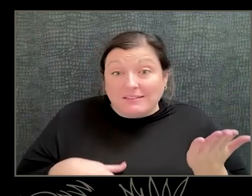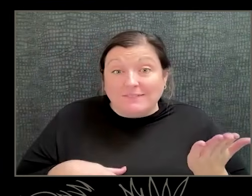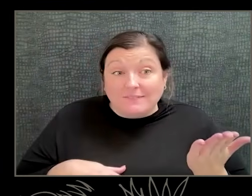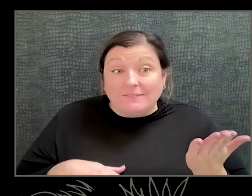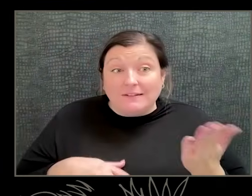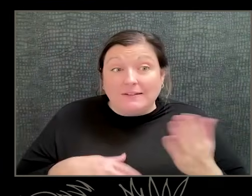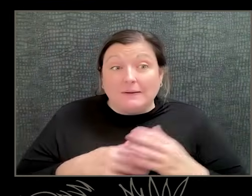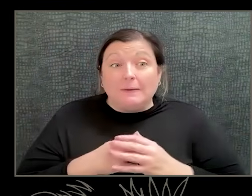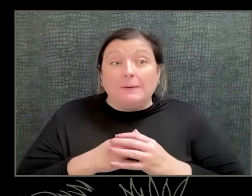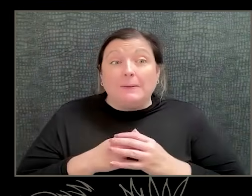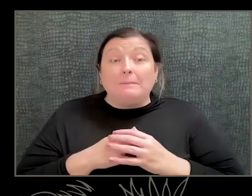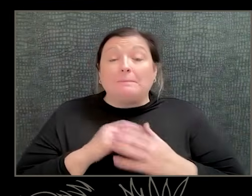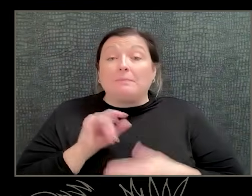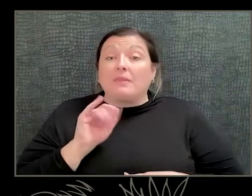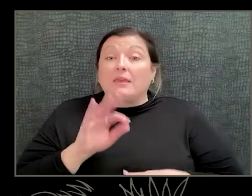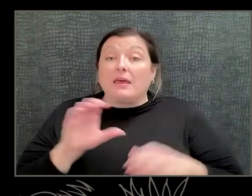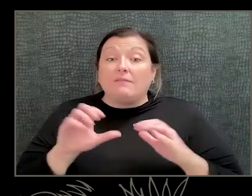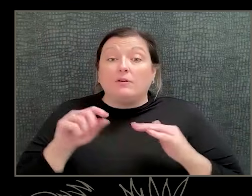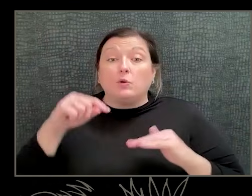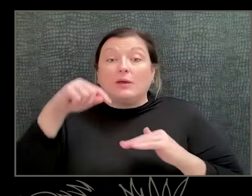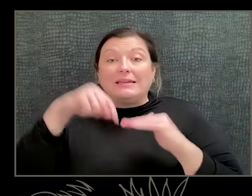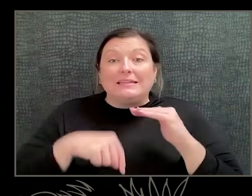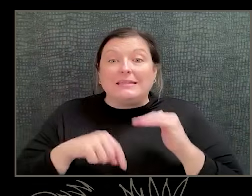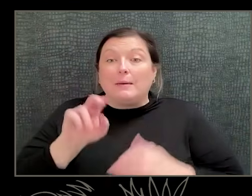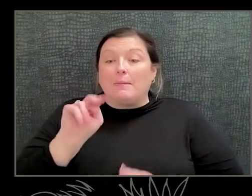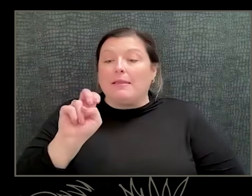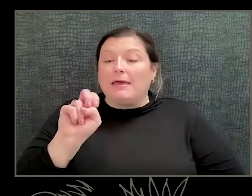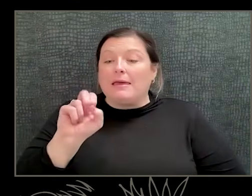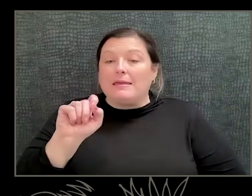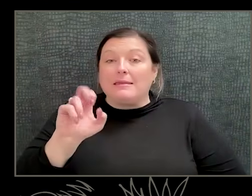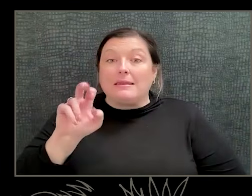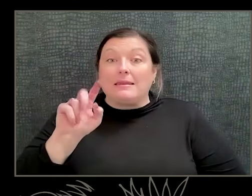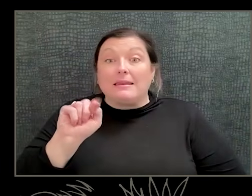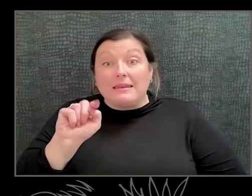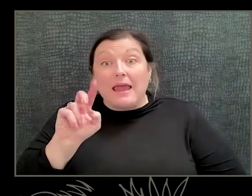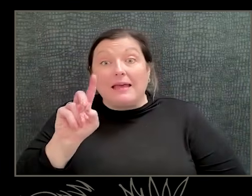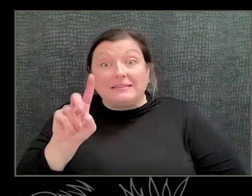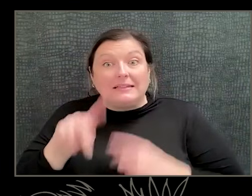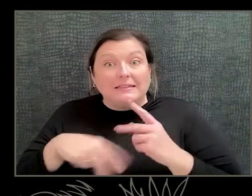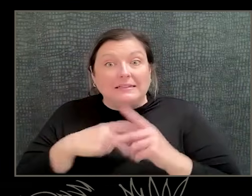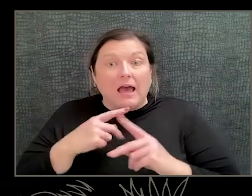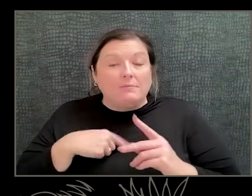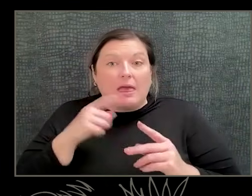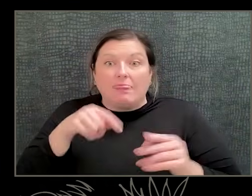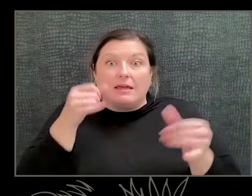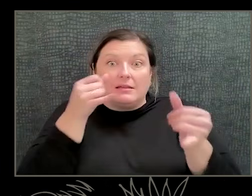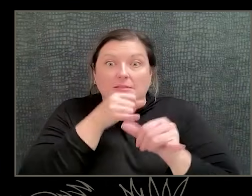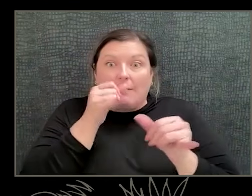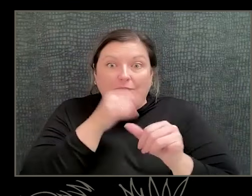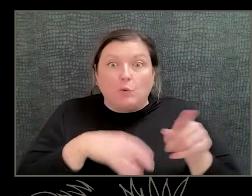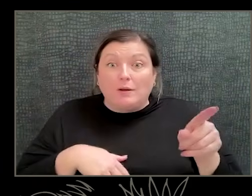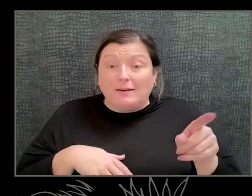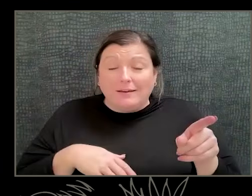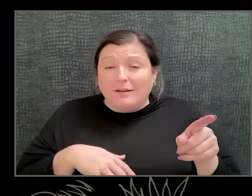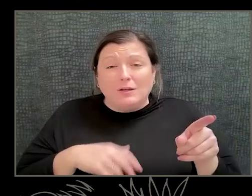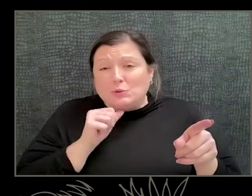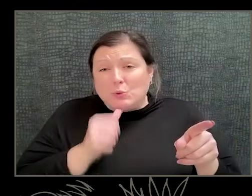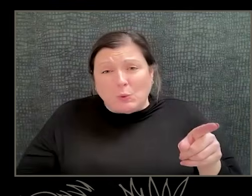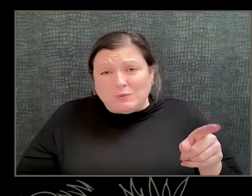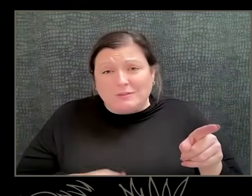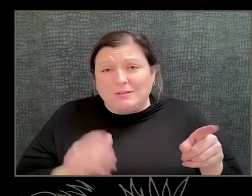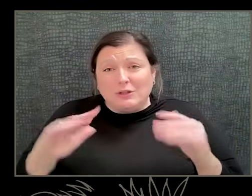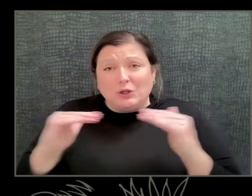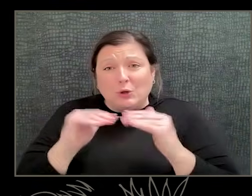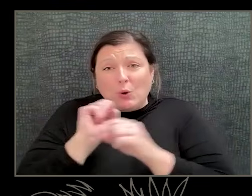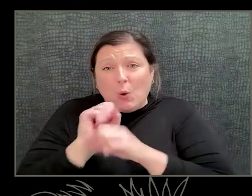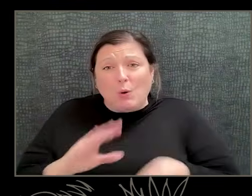If you are doing deeply nested types and doing all this tomfoolery, please don't. Your coworkers probably do not like you. And